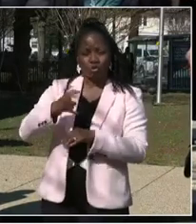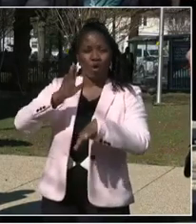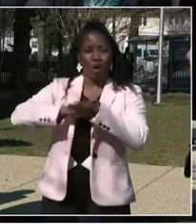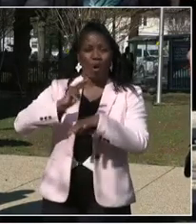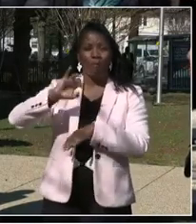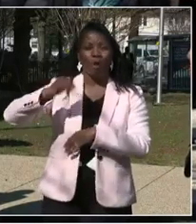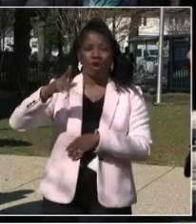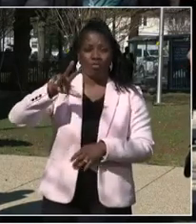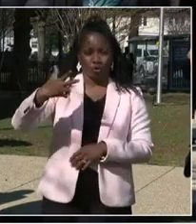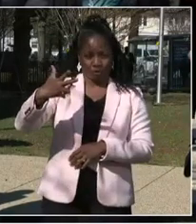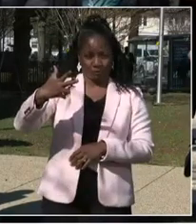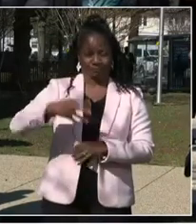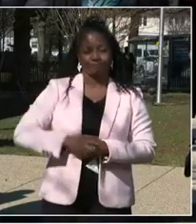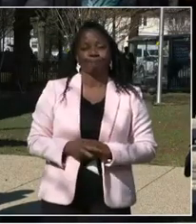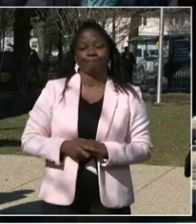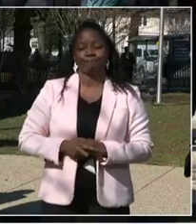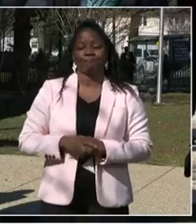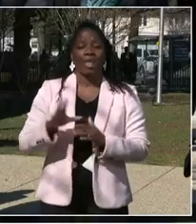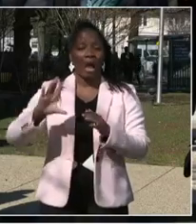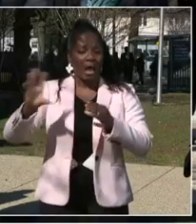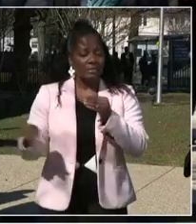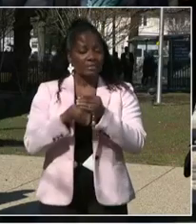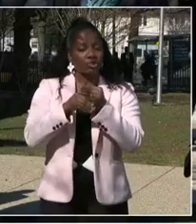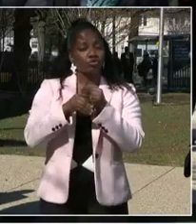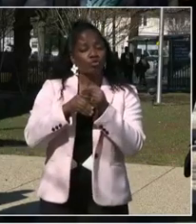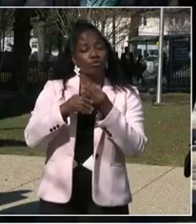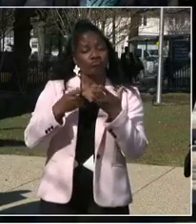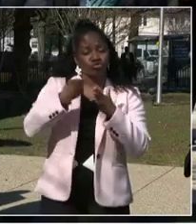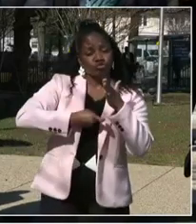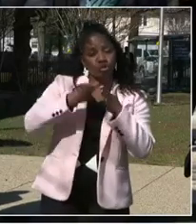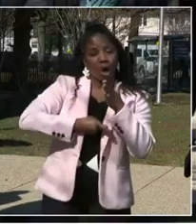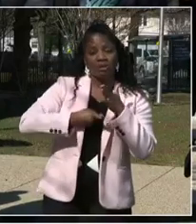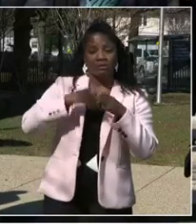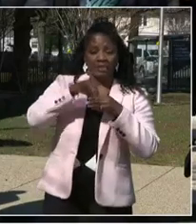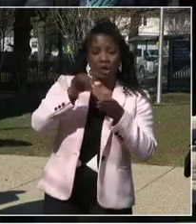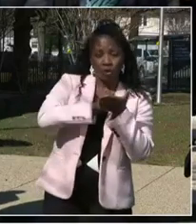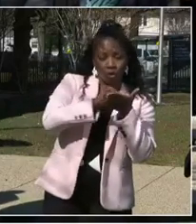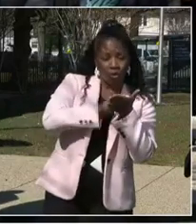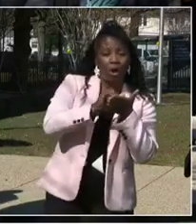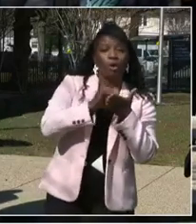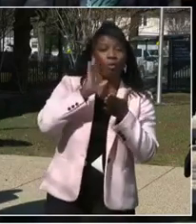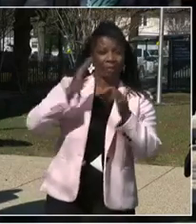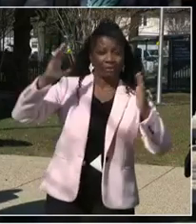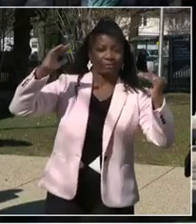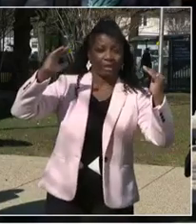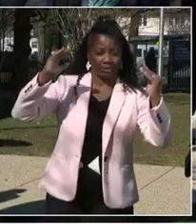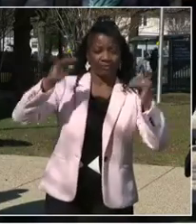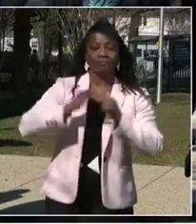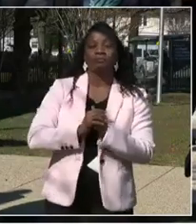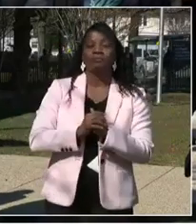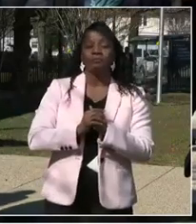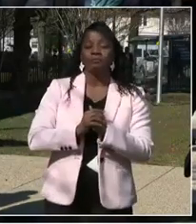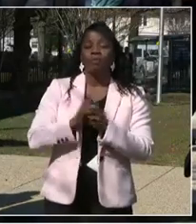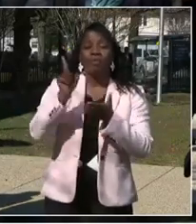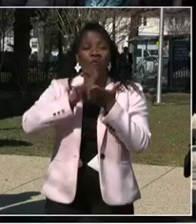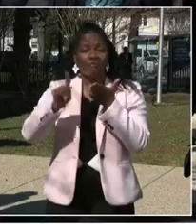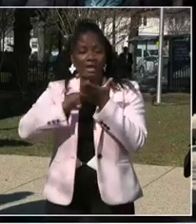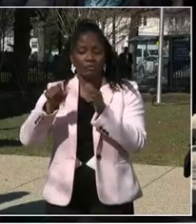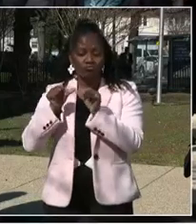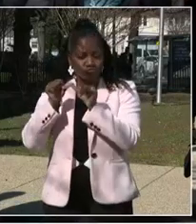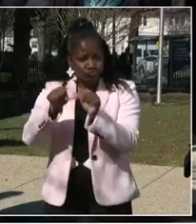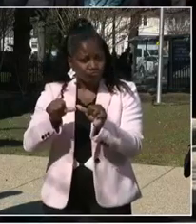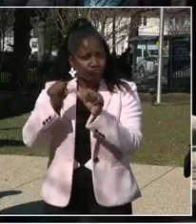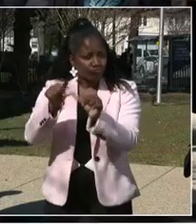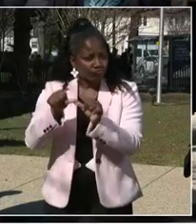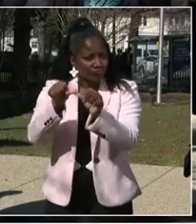March 3rd. Additional charges for offenses committed in New York are anticipated. The investigation is